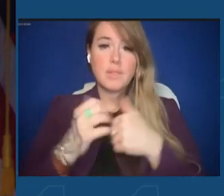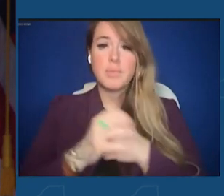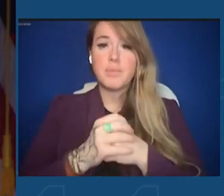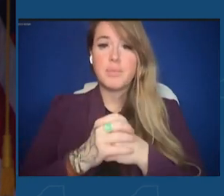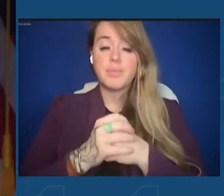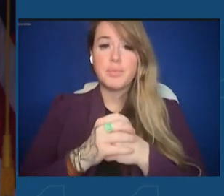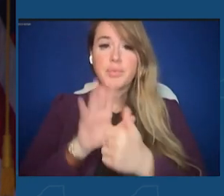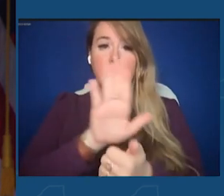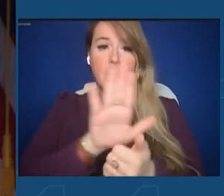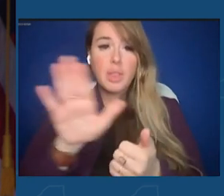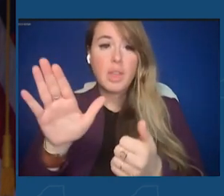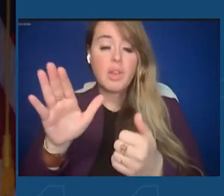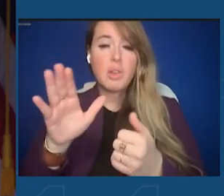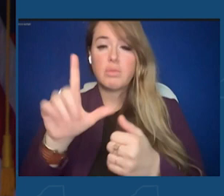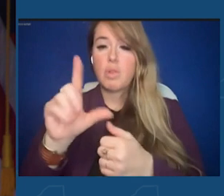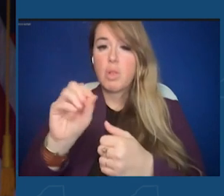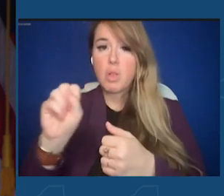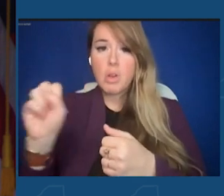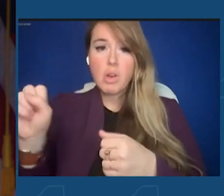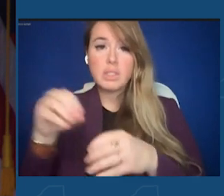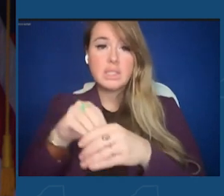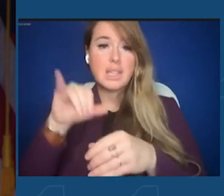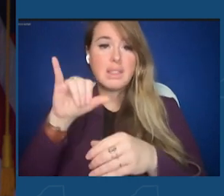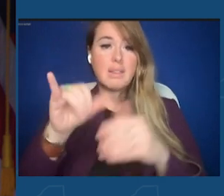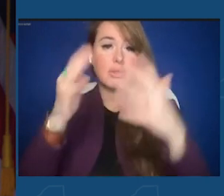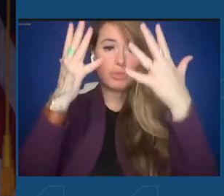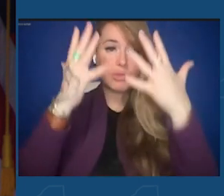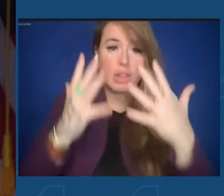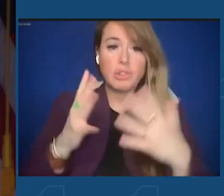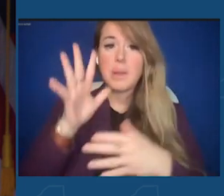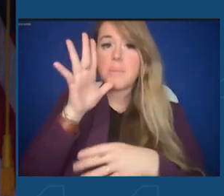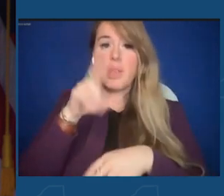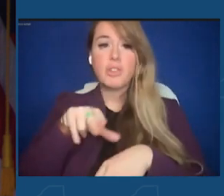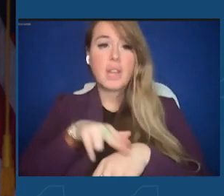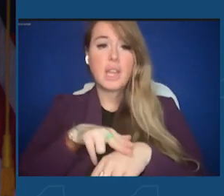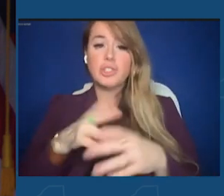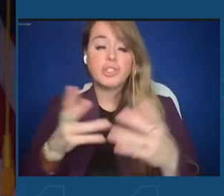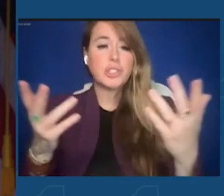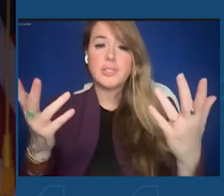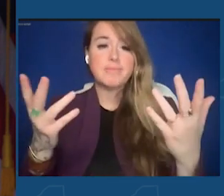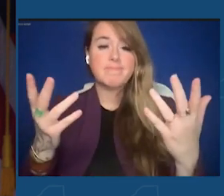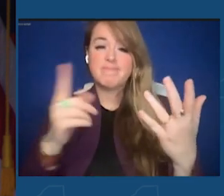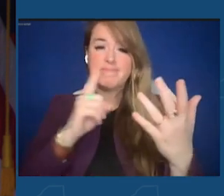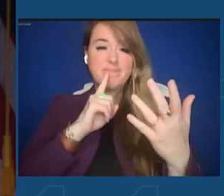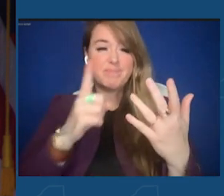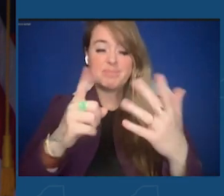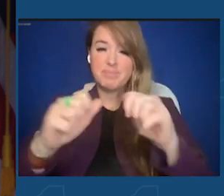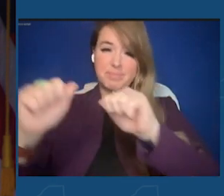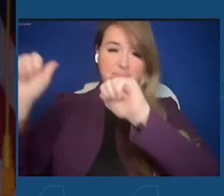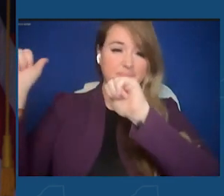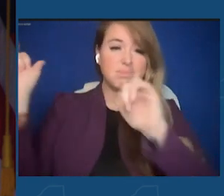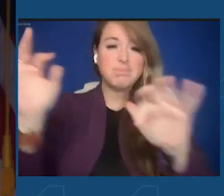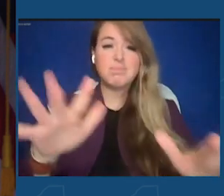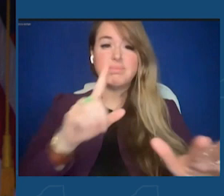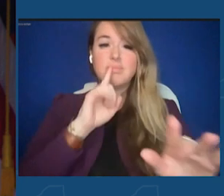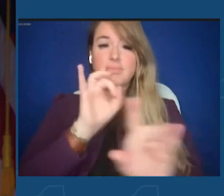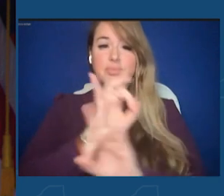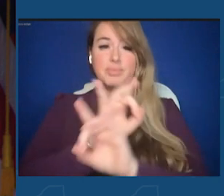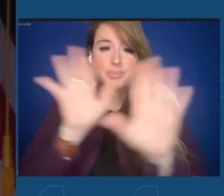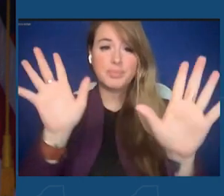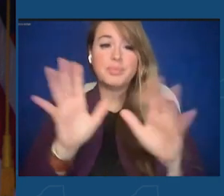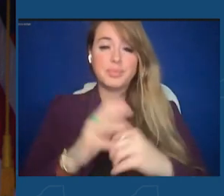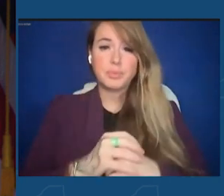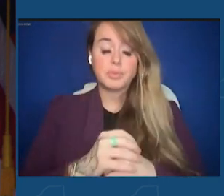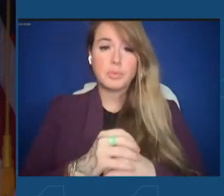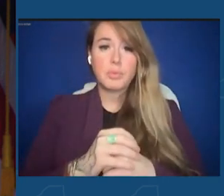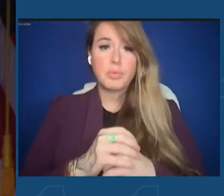that tragedy that Mother Nature just unleashed with such fury. It's unbelievable. Those